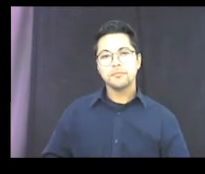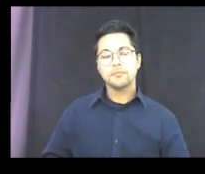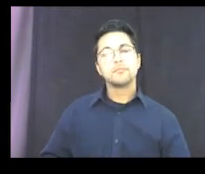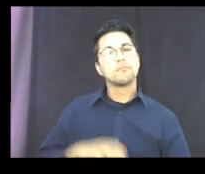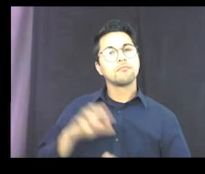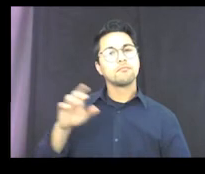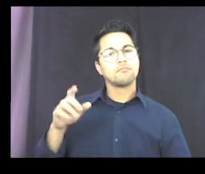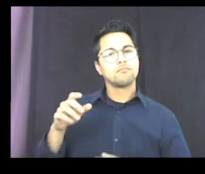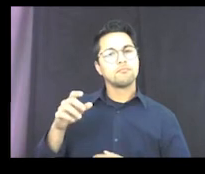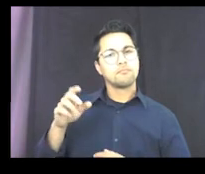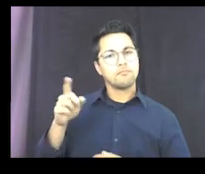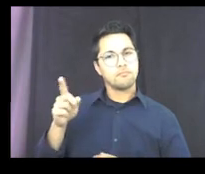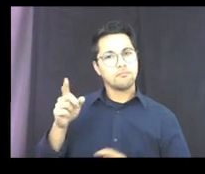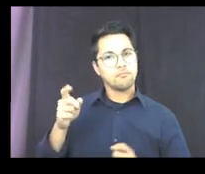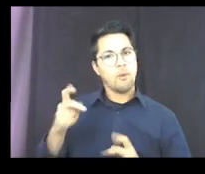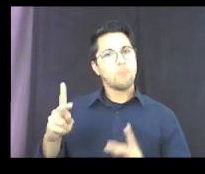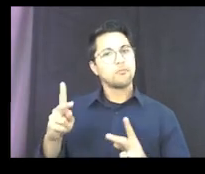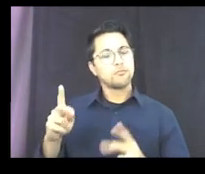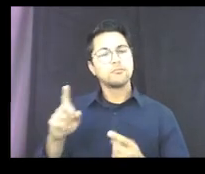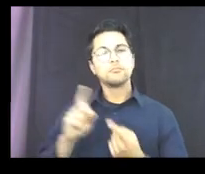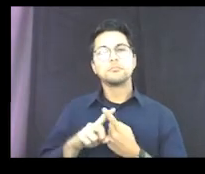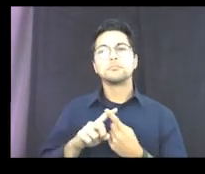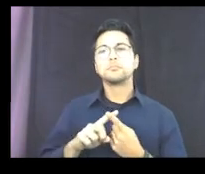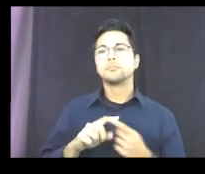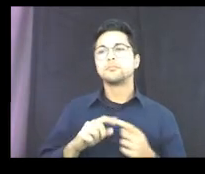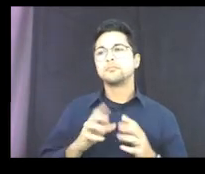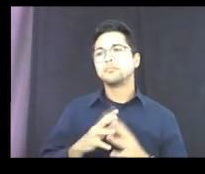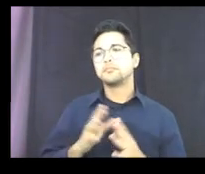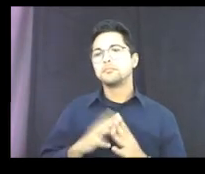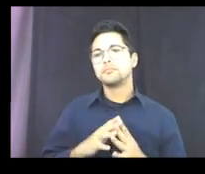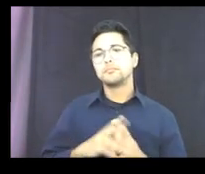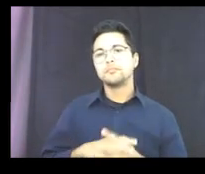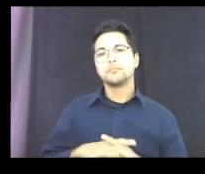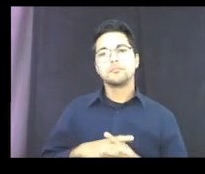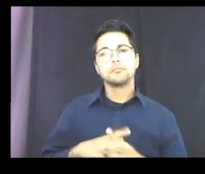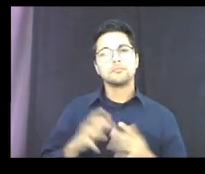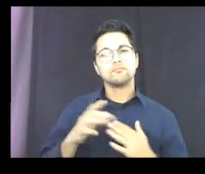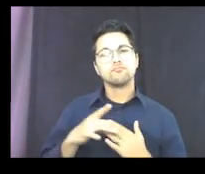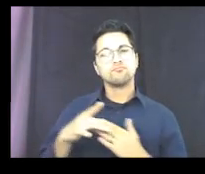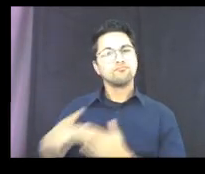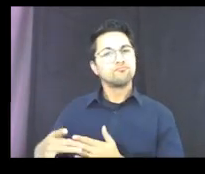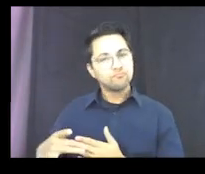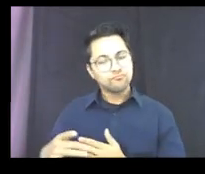the opportunity to lead